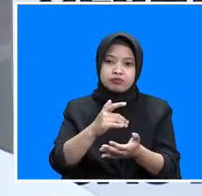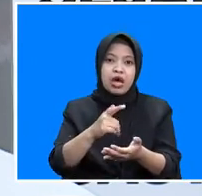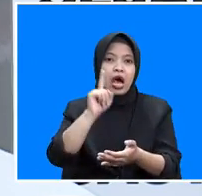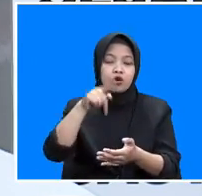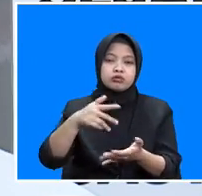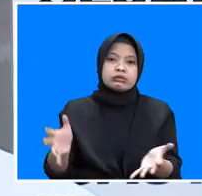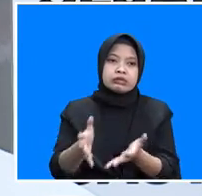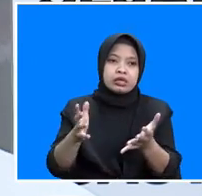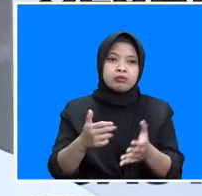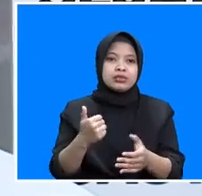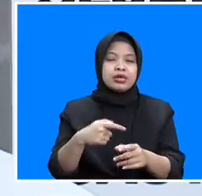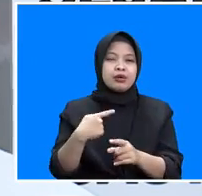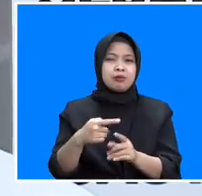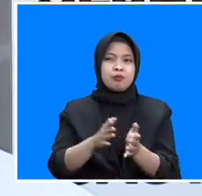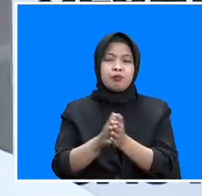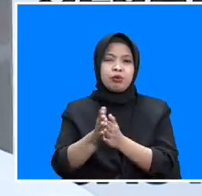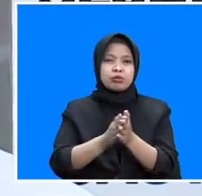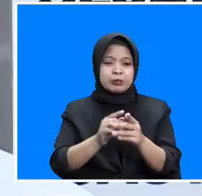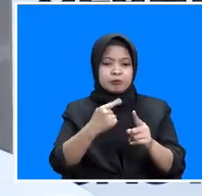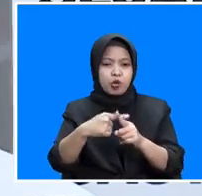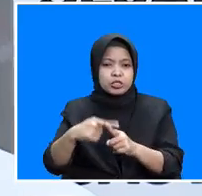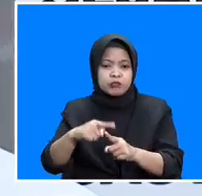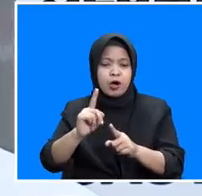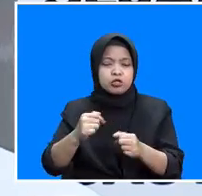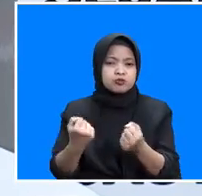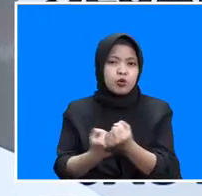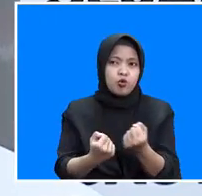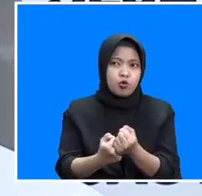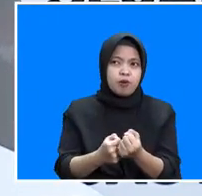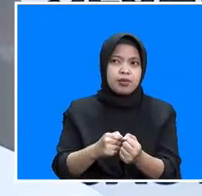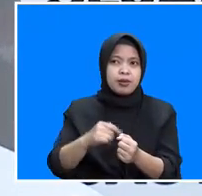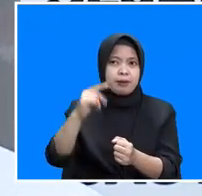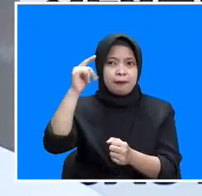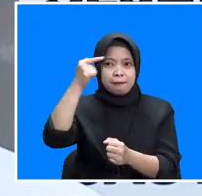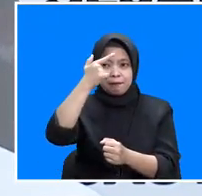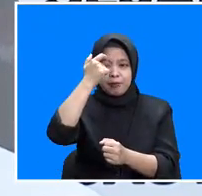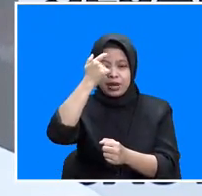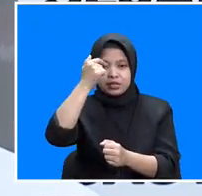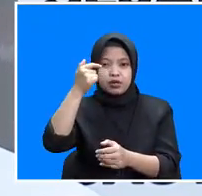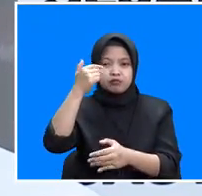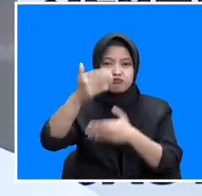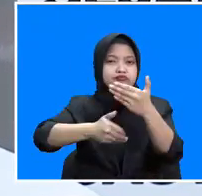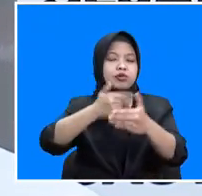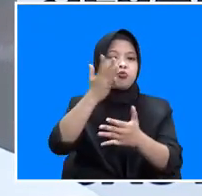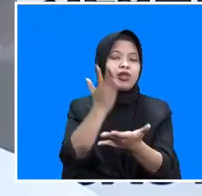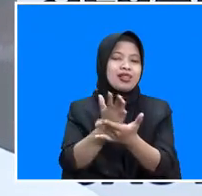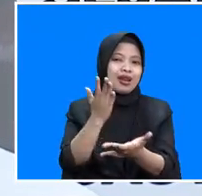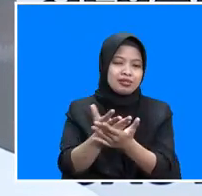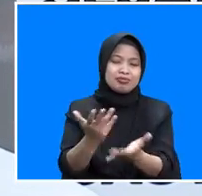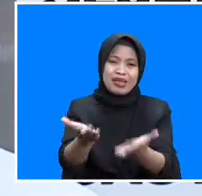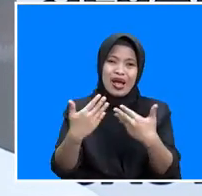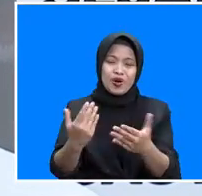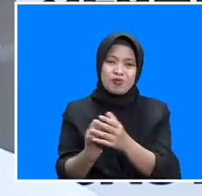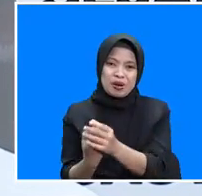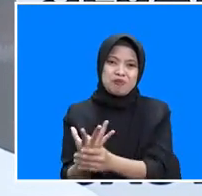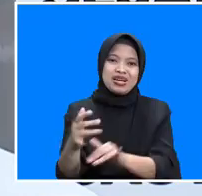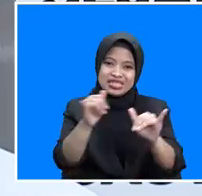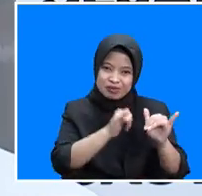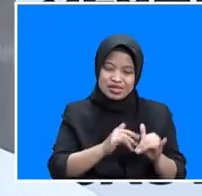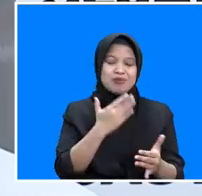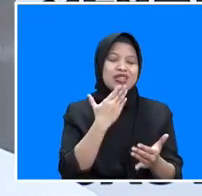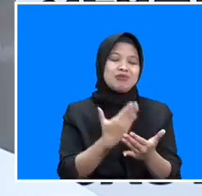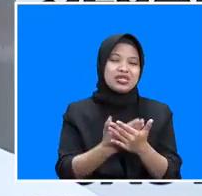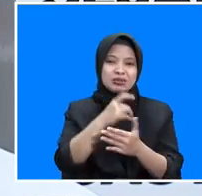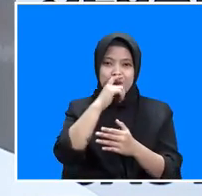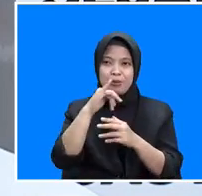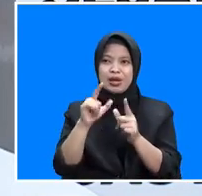way and really catch up on our learning and let's just continue to grow, you know. So, but thank you so much, it's been a